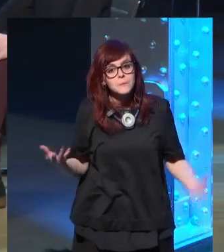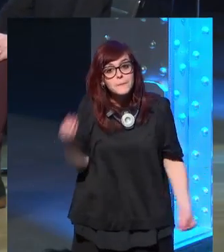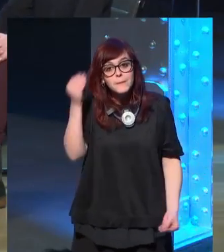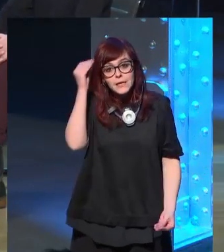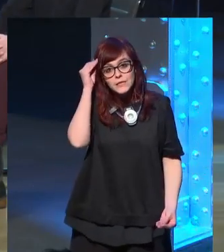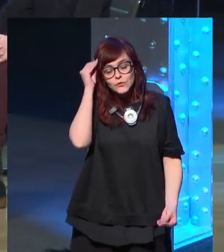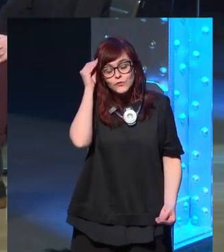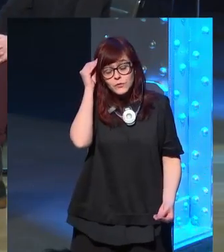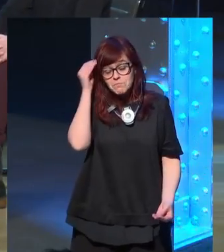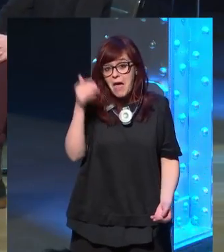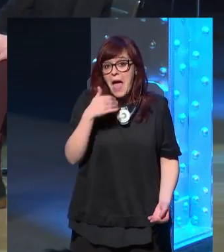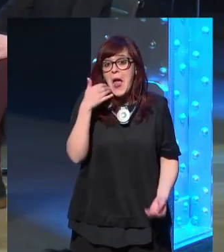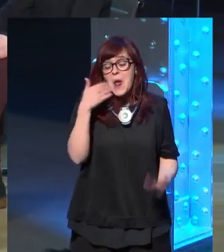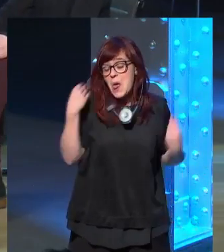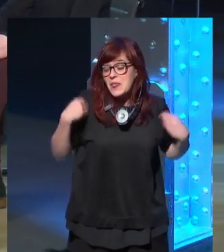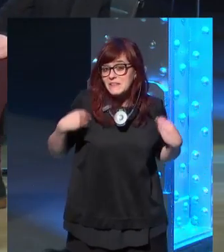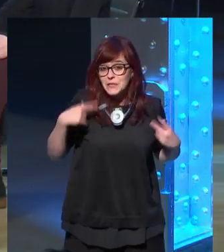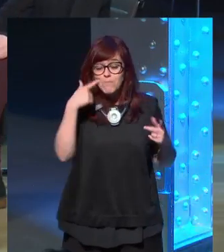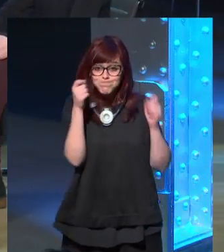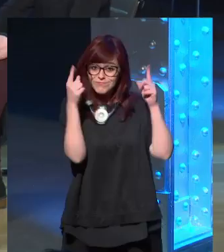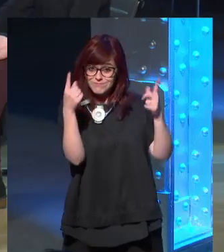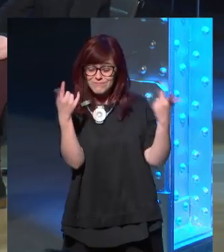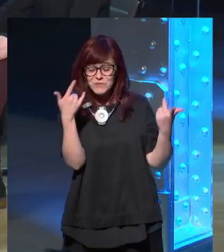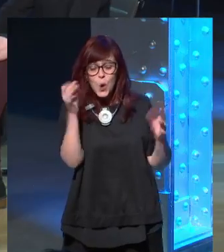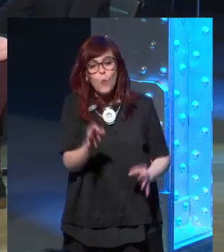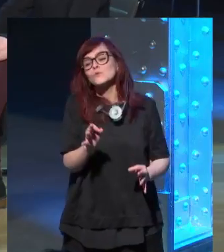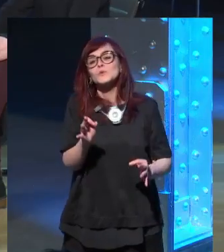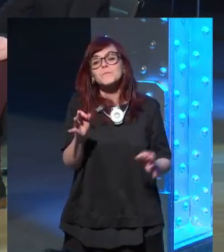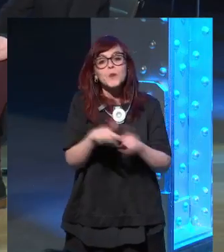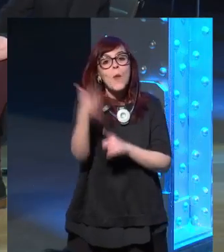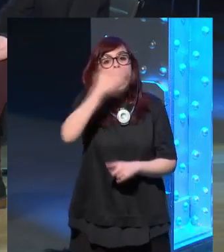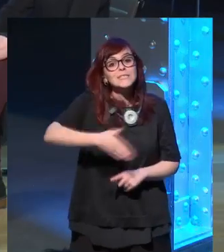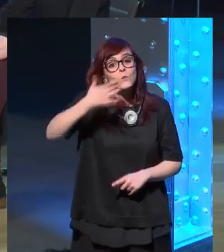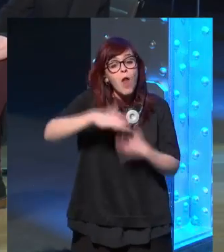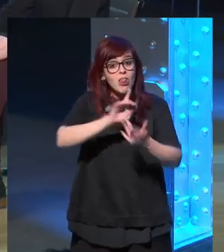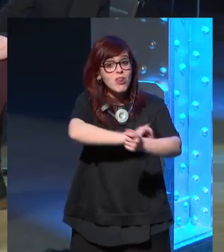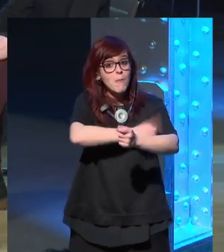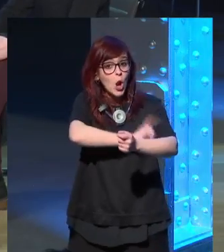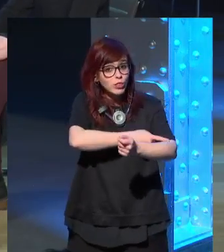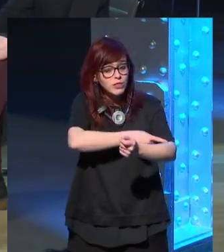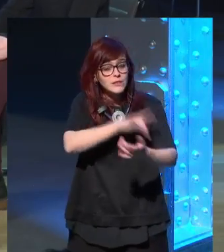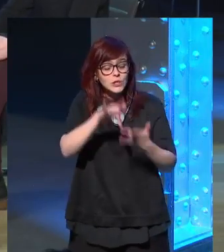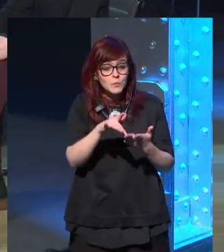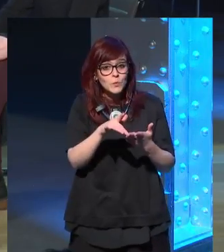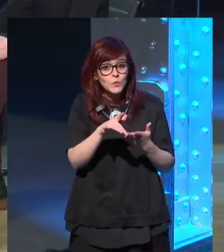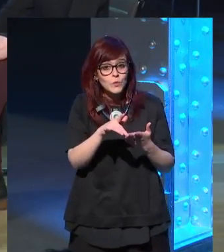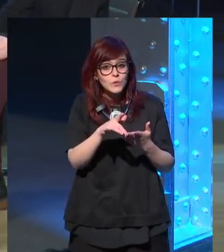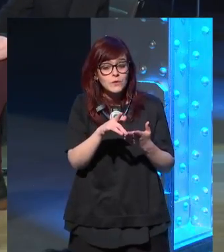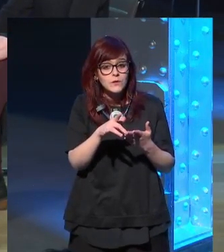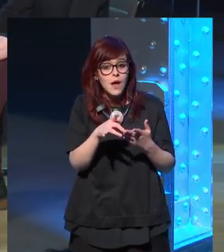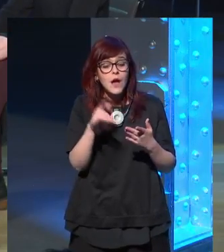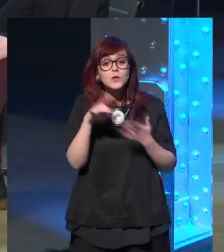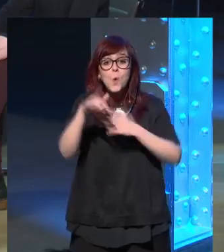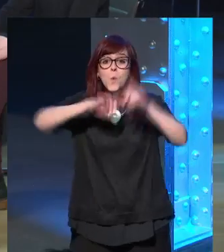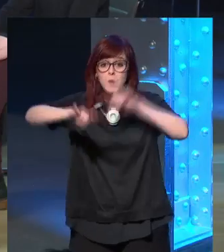cases I've seen was a Danish boarding school that was annoyed with all the kids. I'm sure it's like this in Spain as